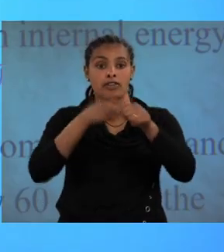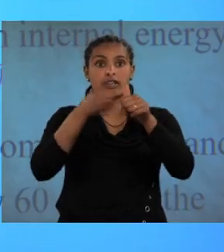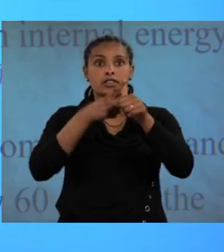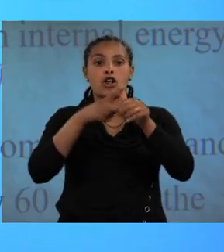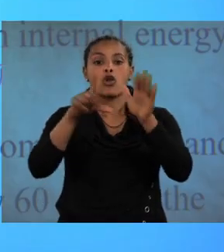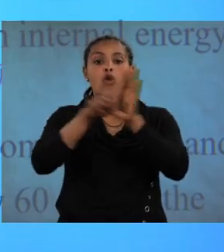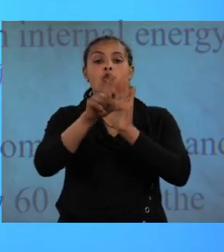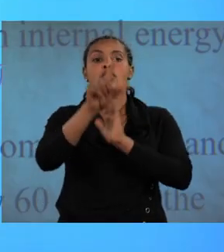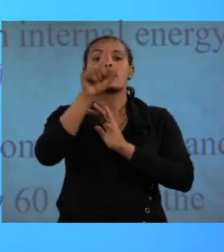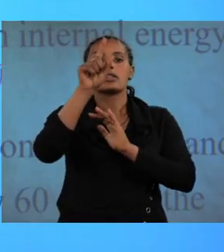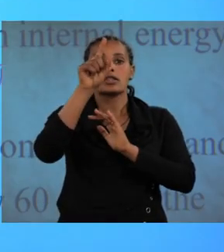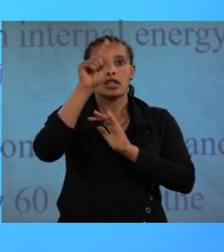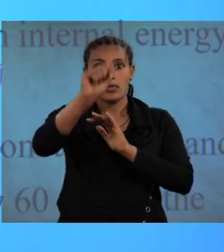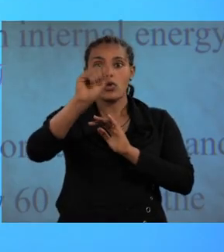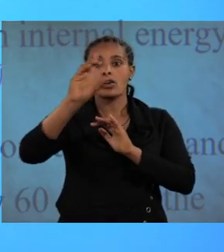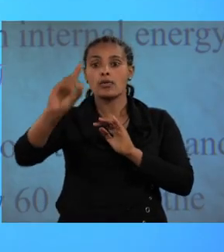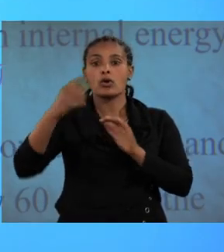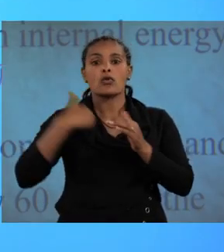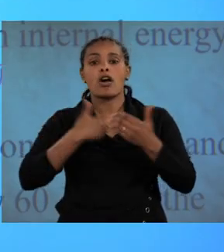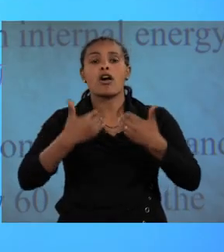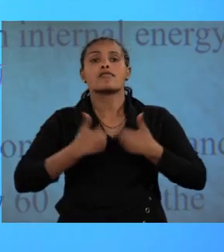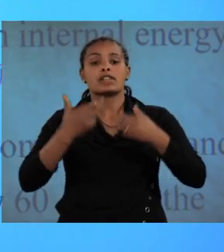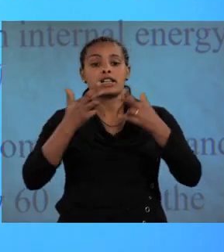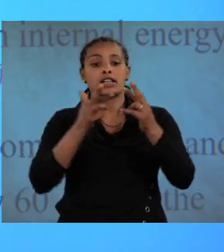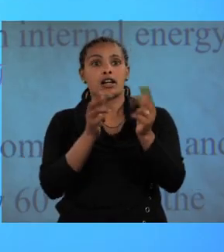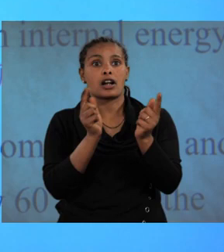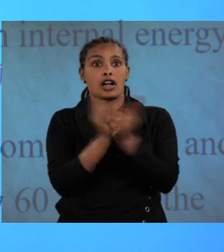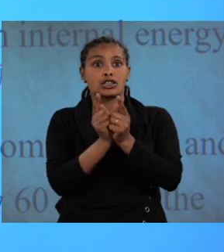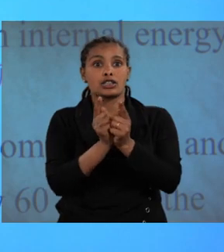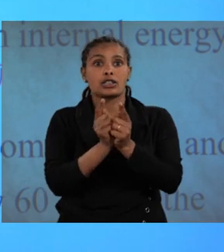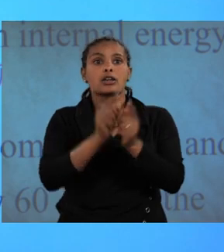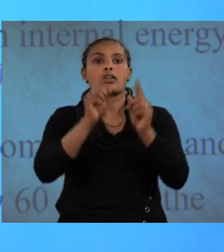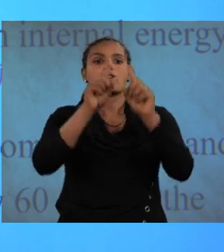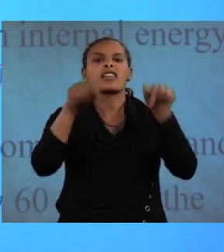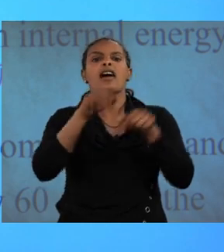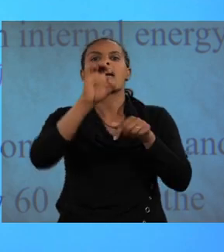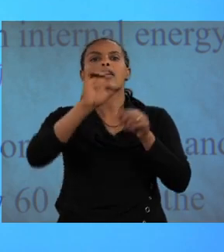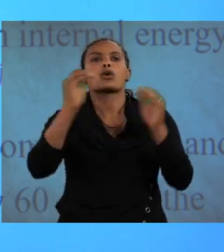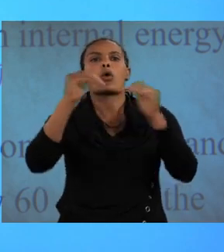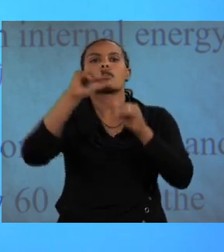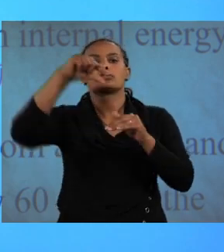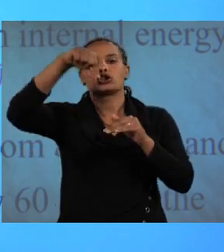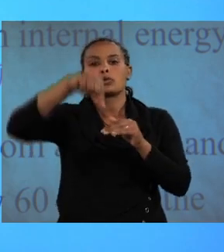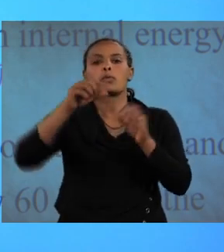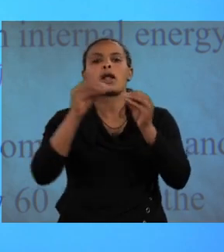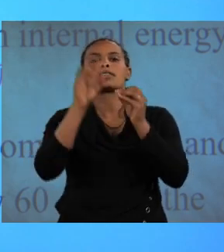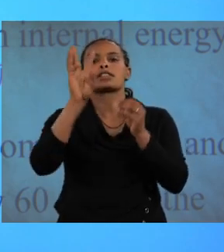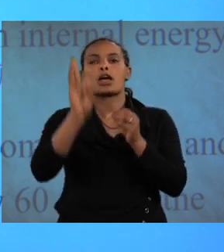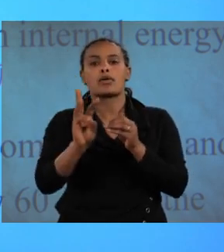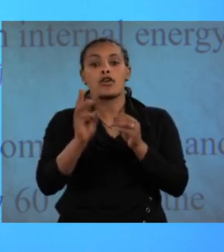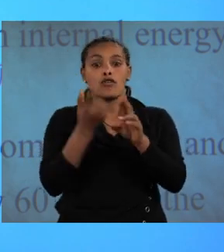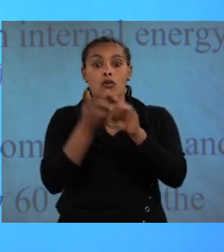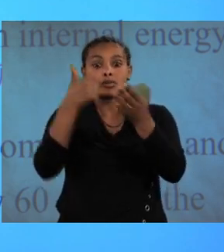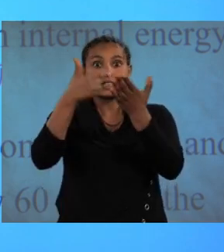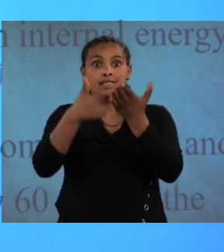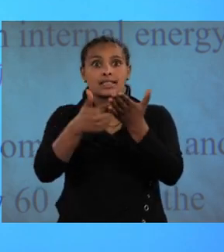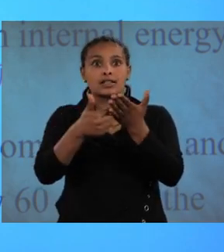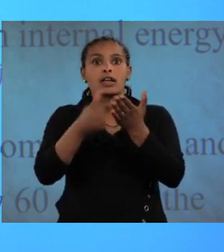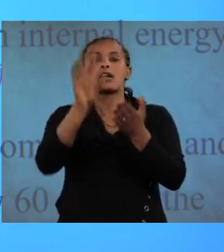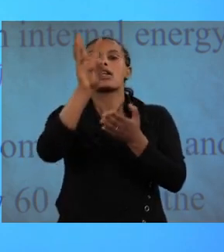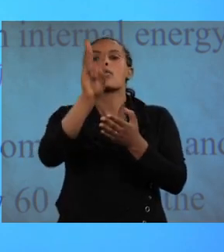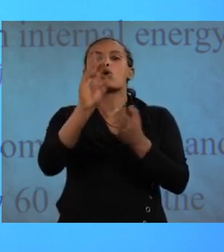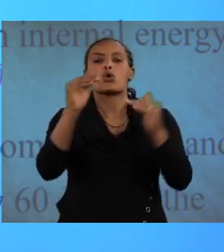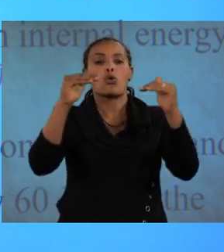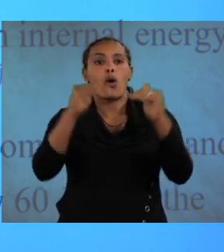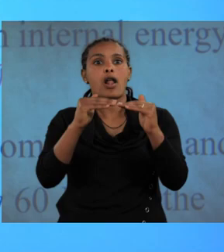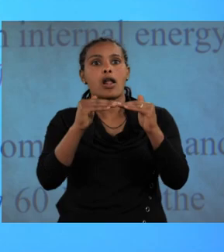first law of thermodynamics, we have this relation, delta E equal Q plus W. From this, W